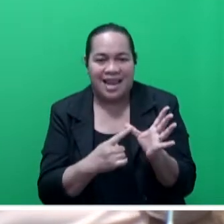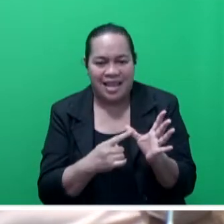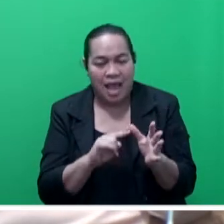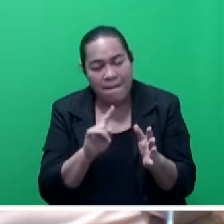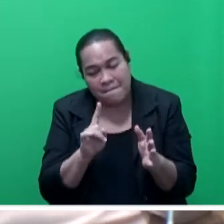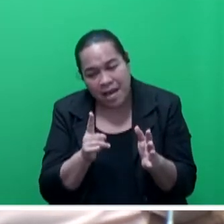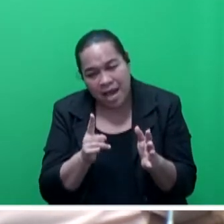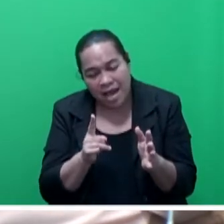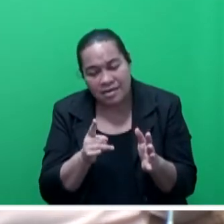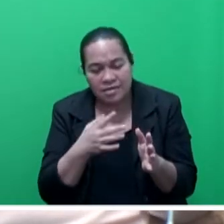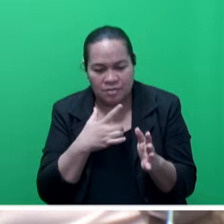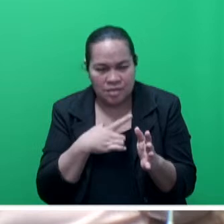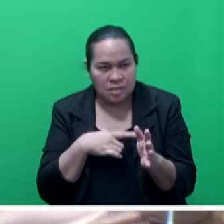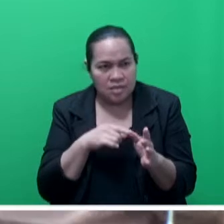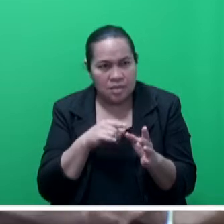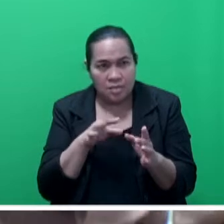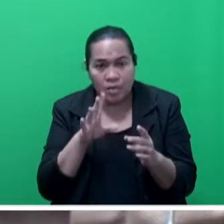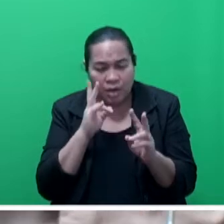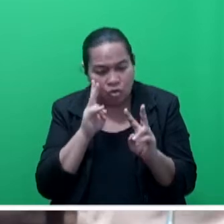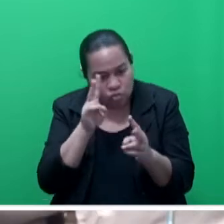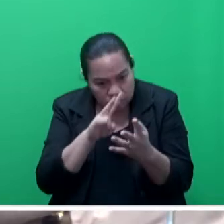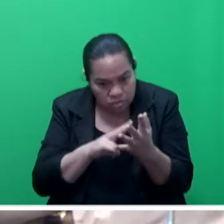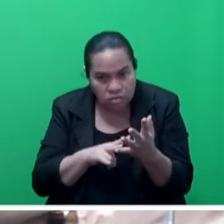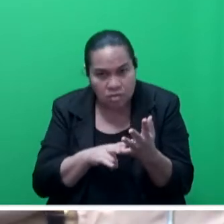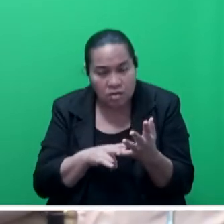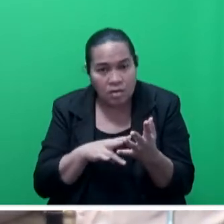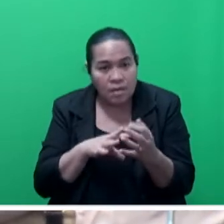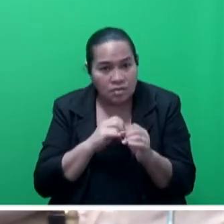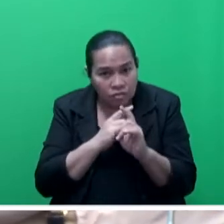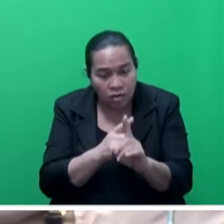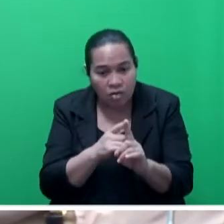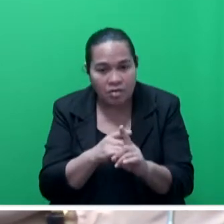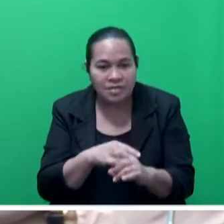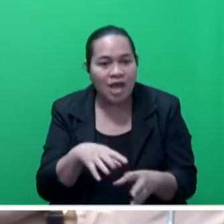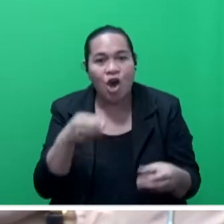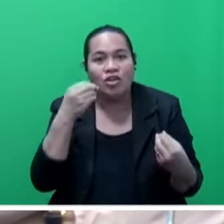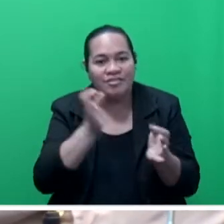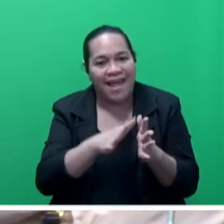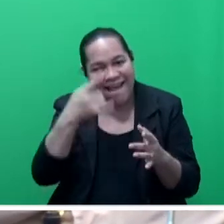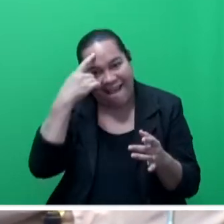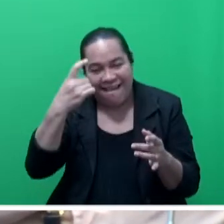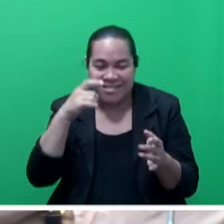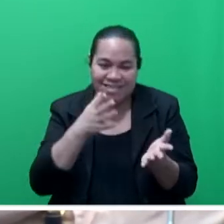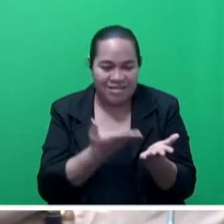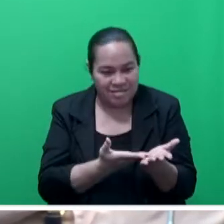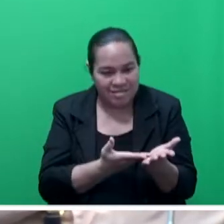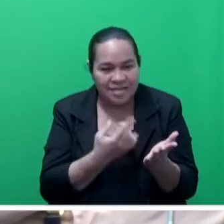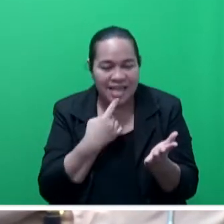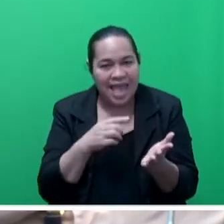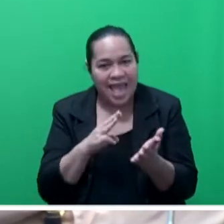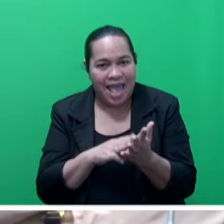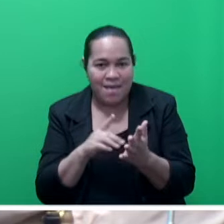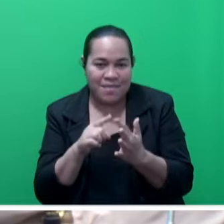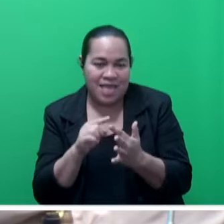However, notwithstanding having observed all of that, Auditor General in their wisdom comes up and says, MEHA,